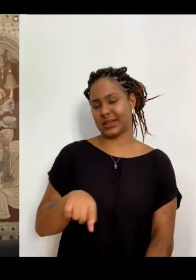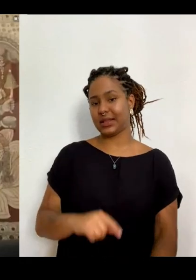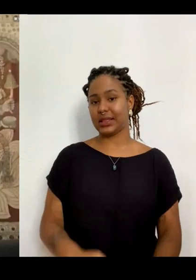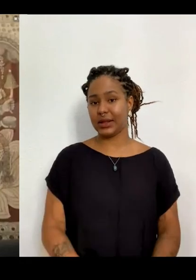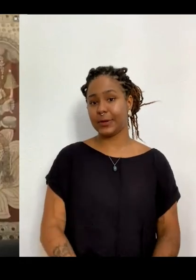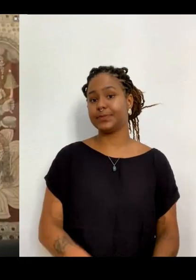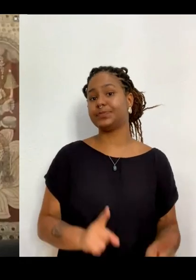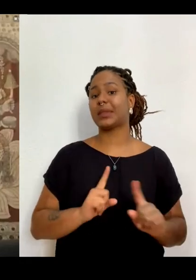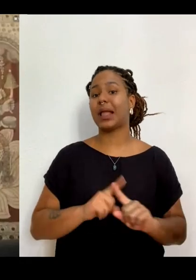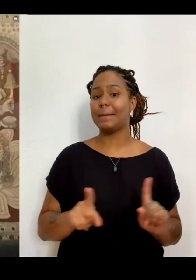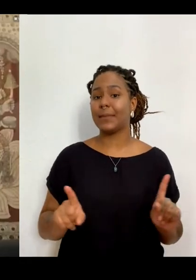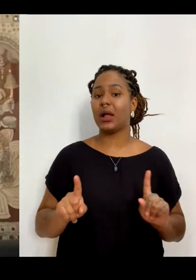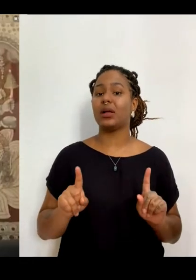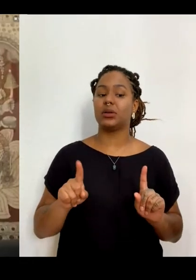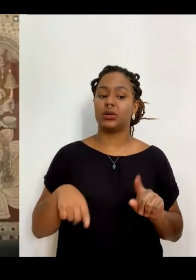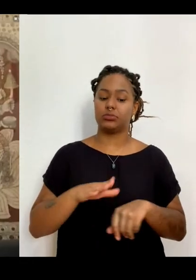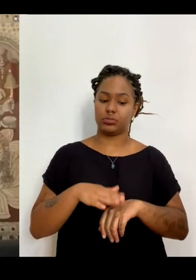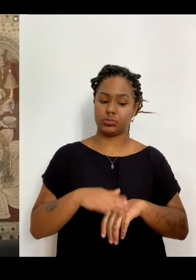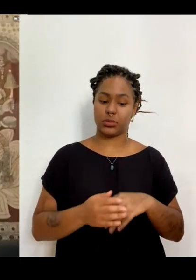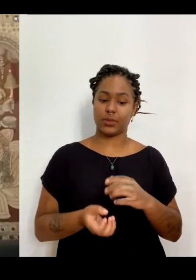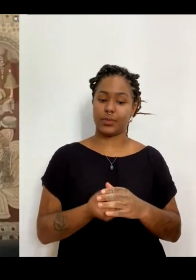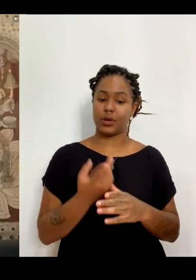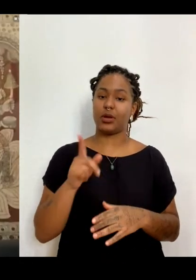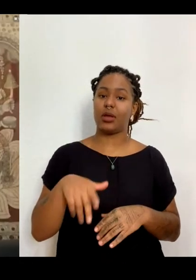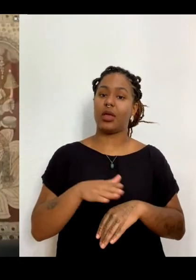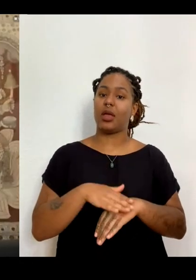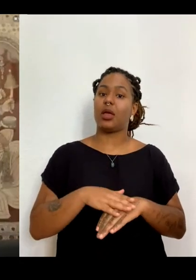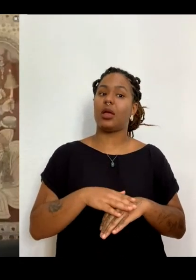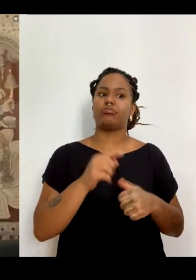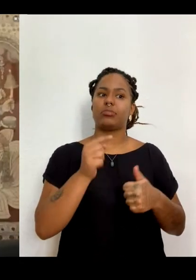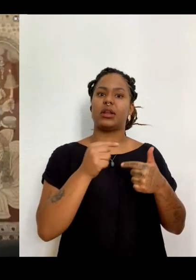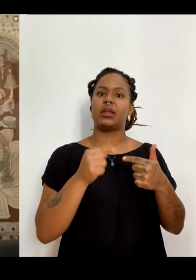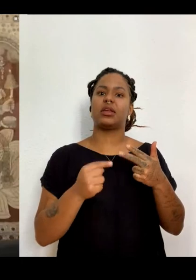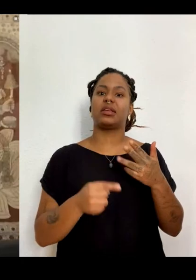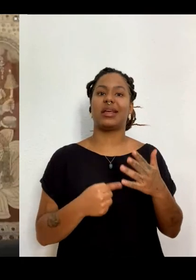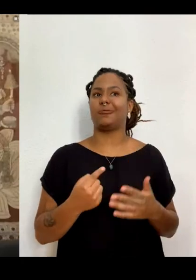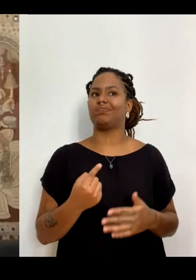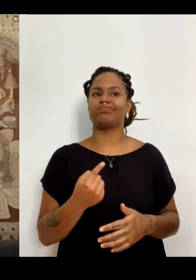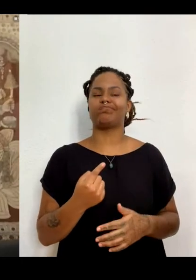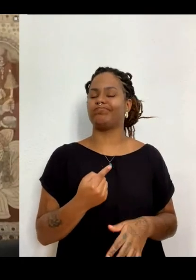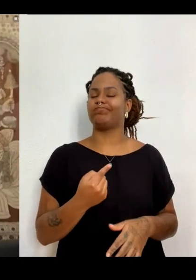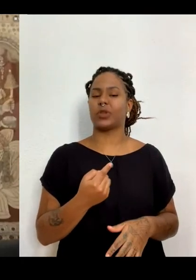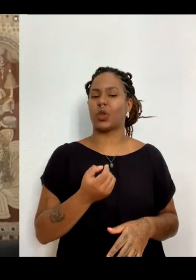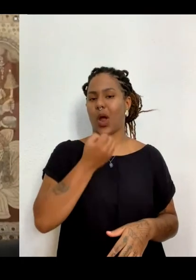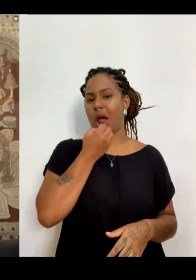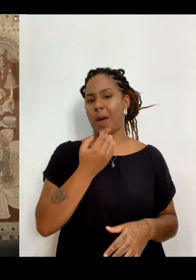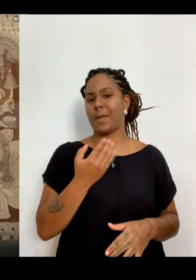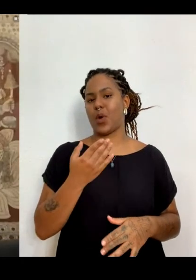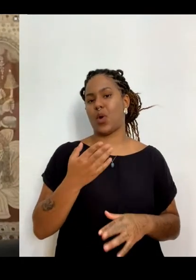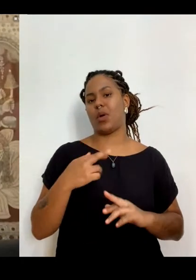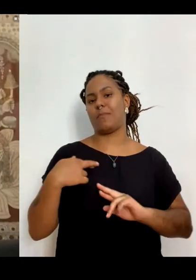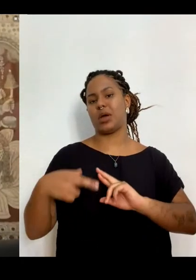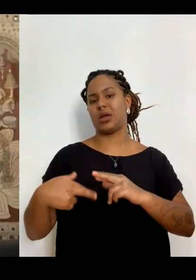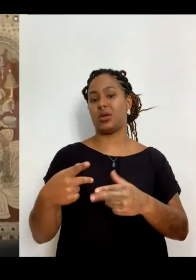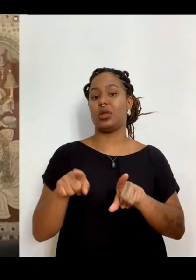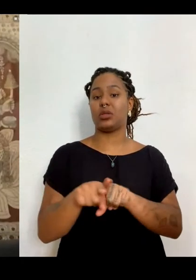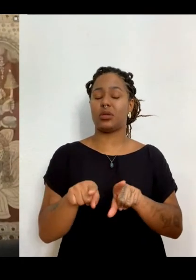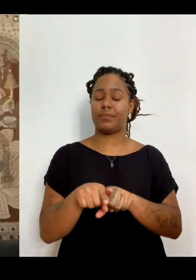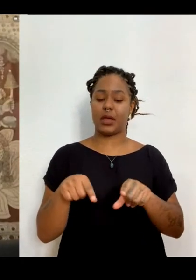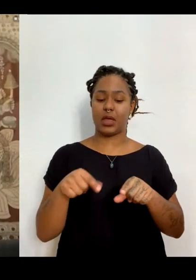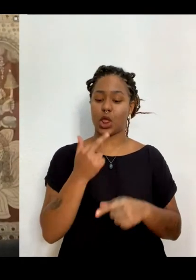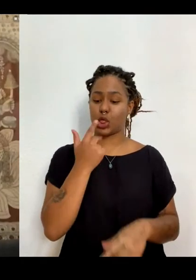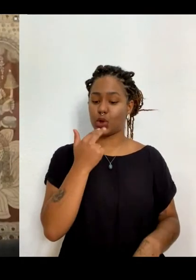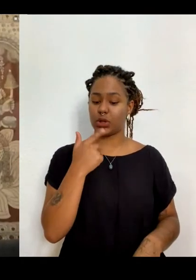ecology has to be how much richer is the soil how much more nutrition is in the food how many more pollinators are in the field